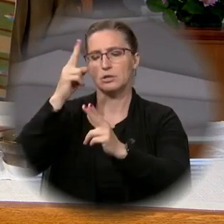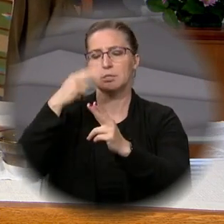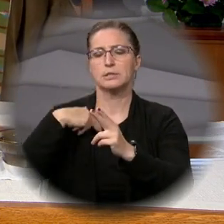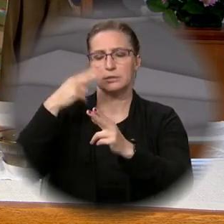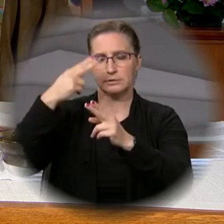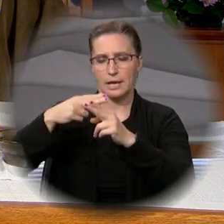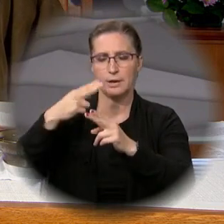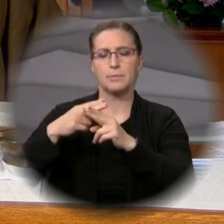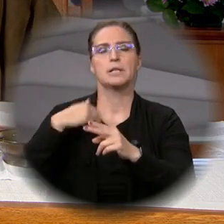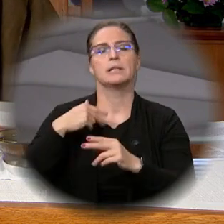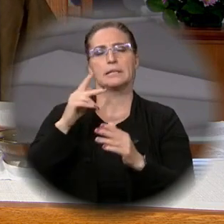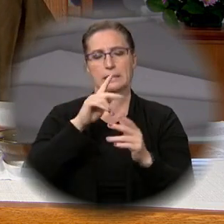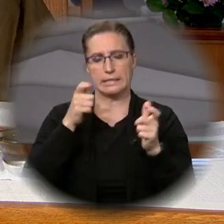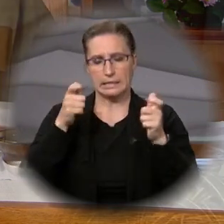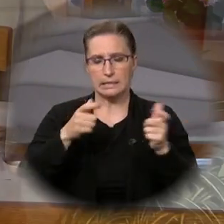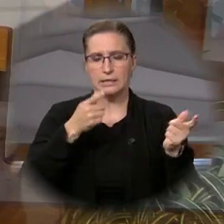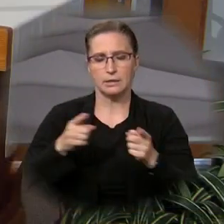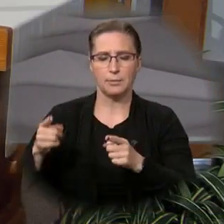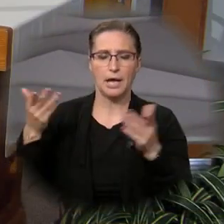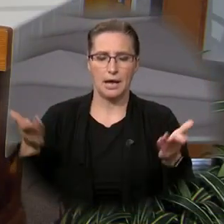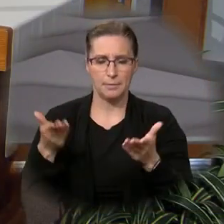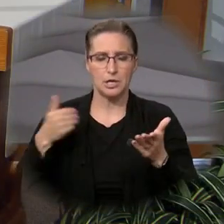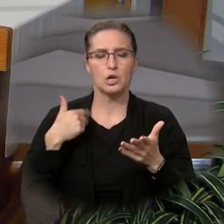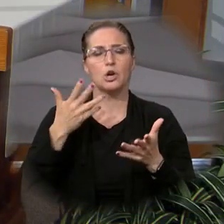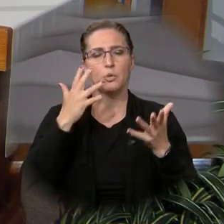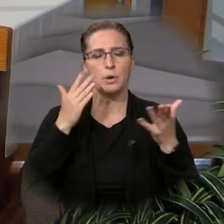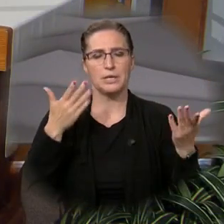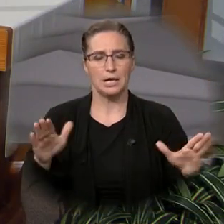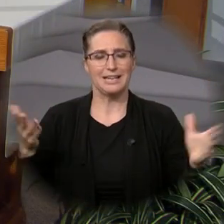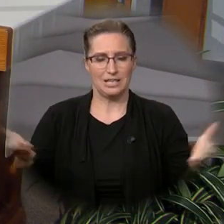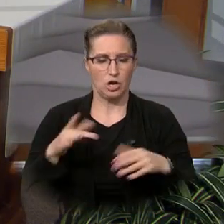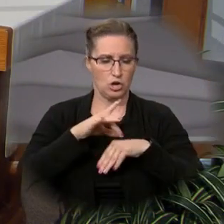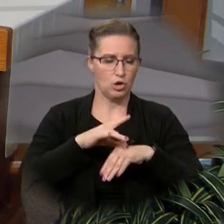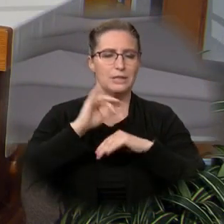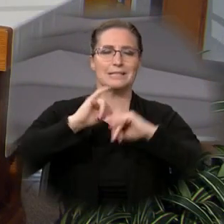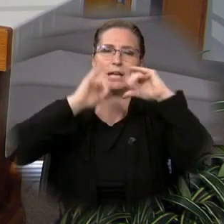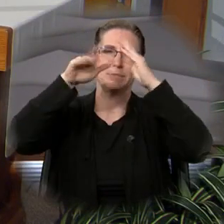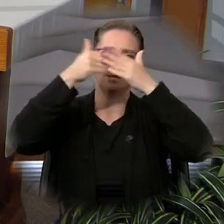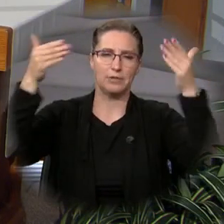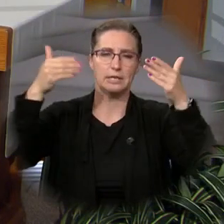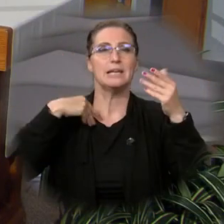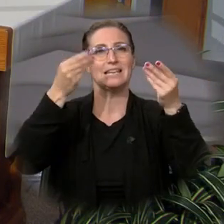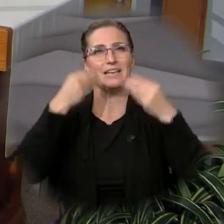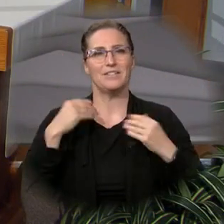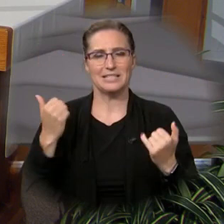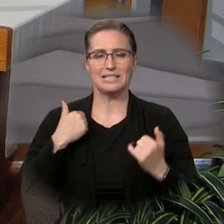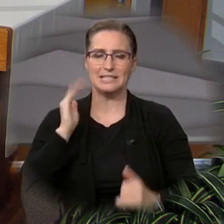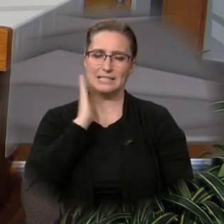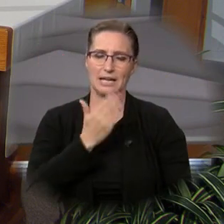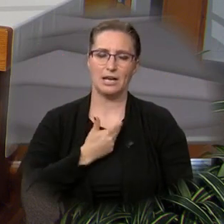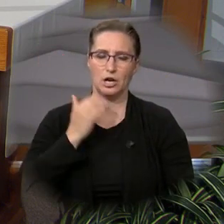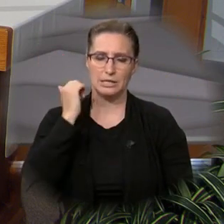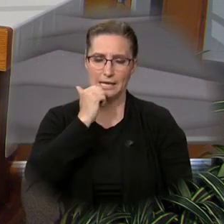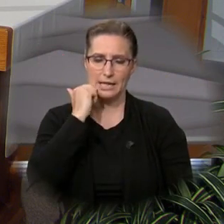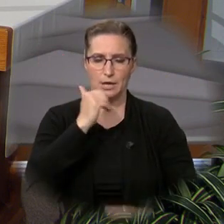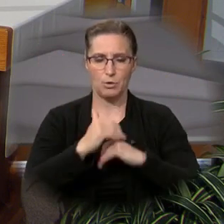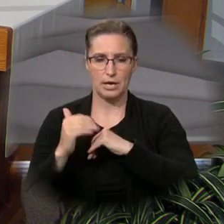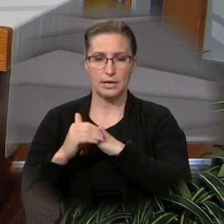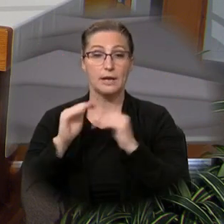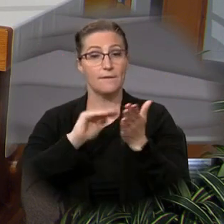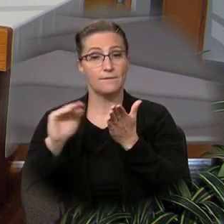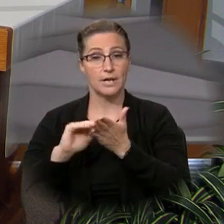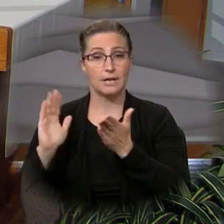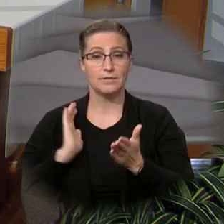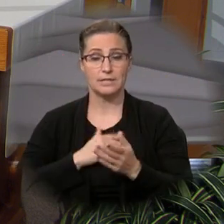thy name. Thy kingdom come, thy will be done, on earth as it is in heaven. Give us this day our daily